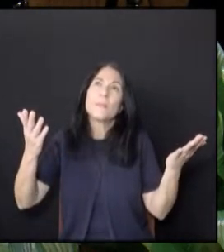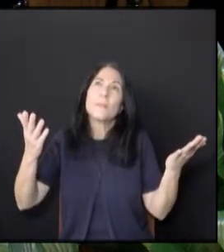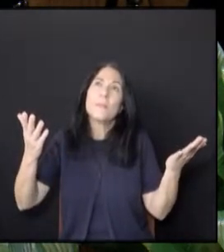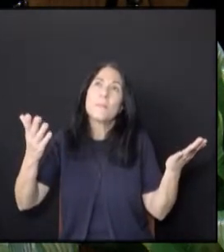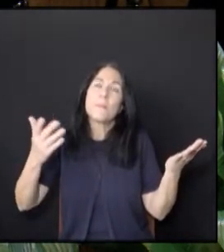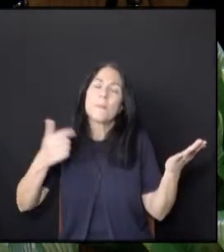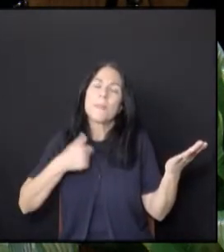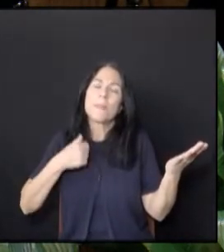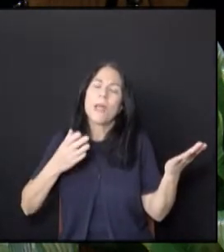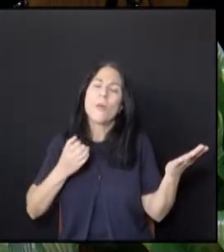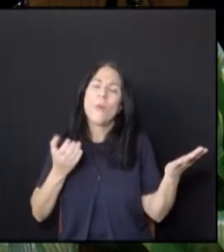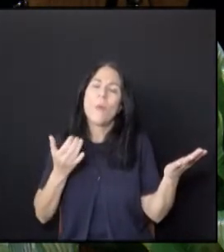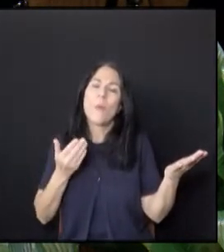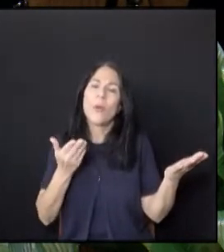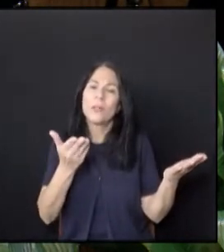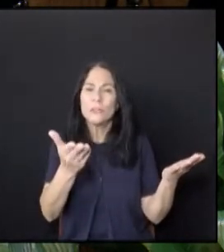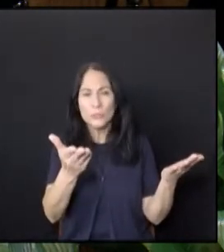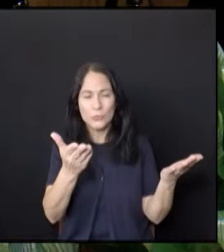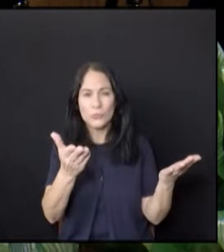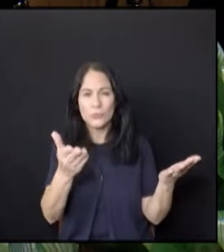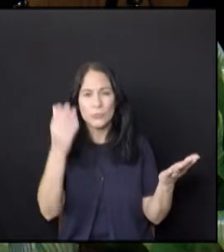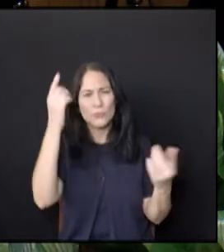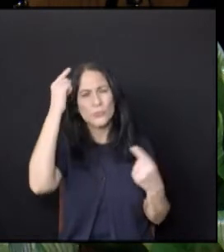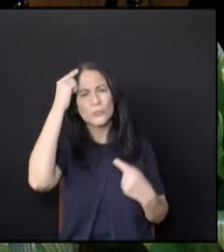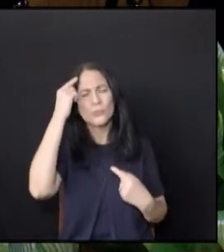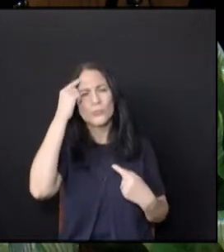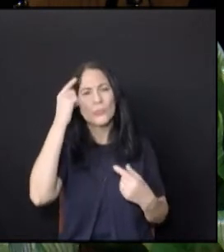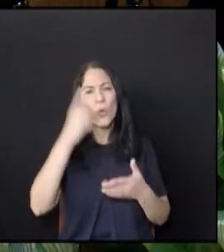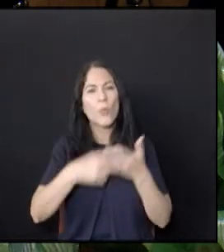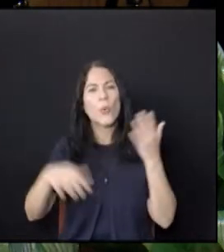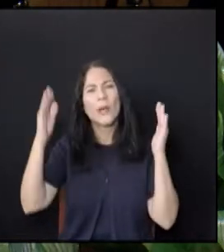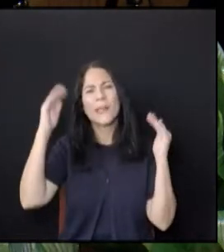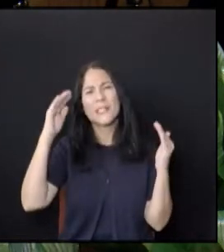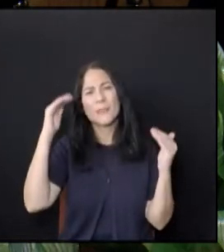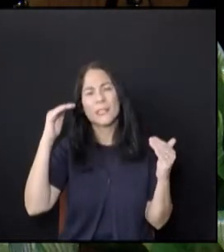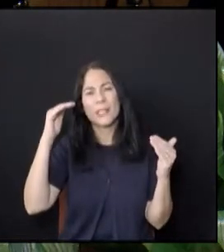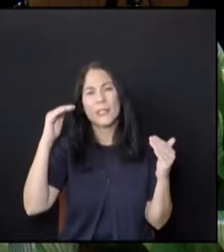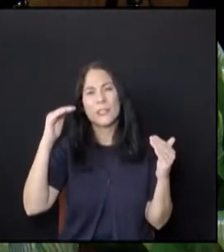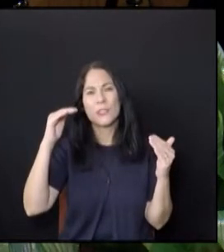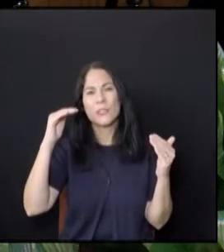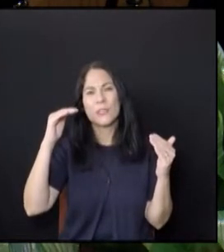I want you right where you are to consider, what expectations